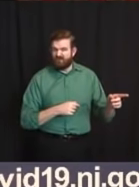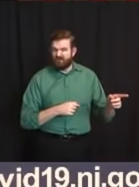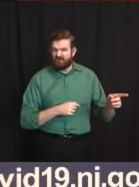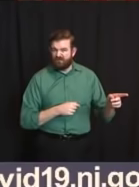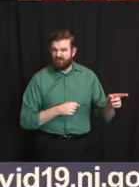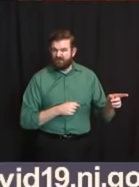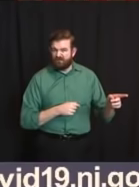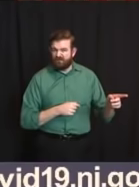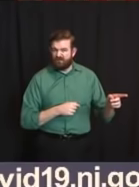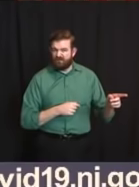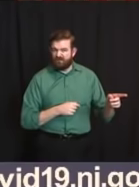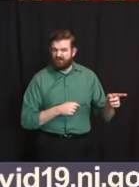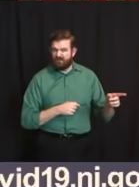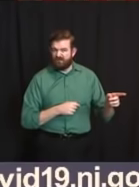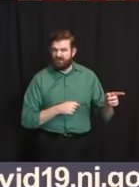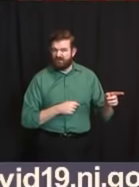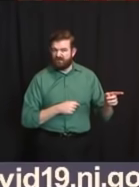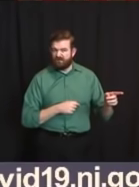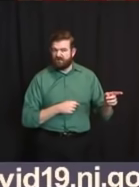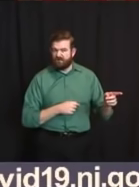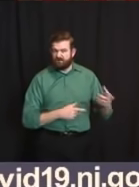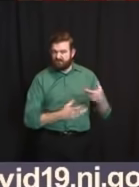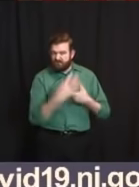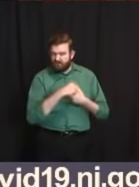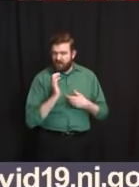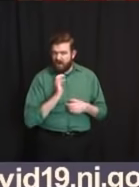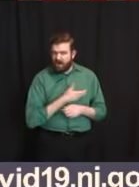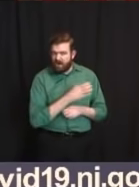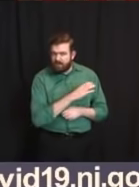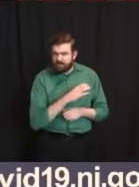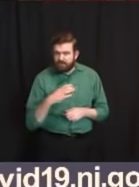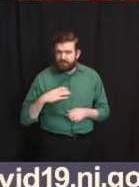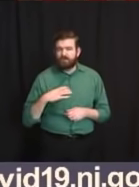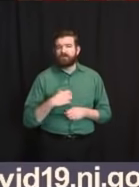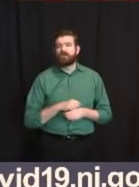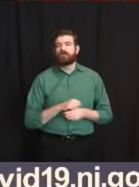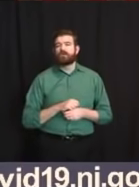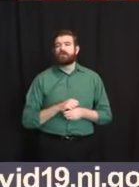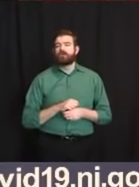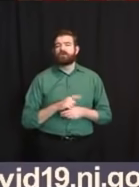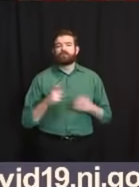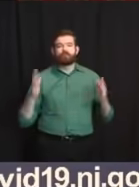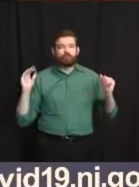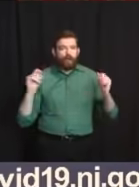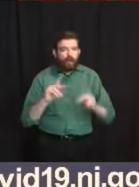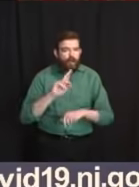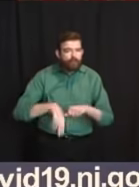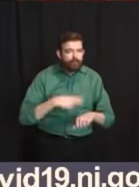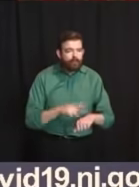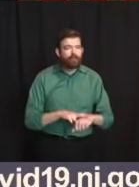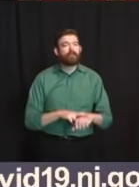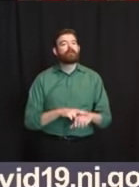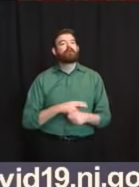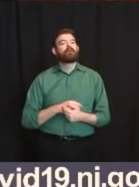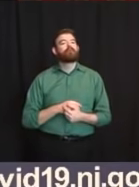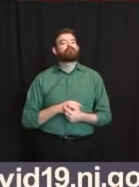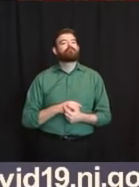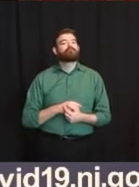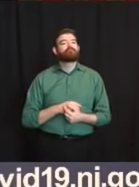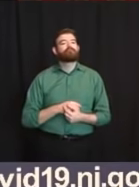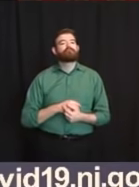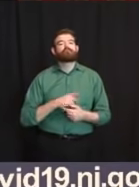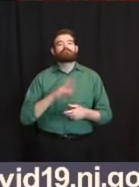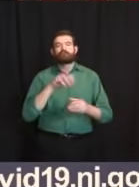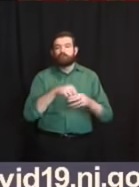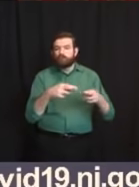on our commission advising us on restart and recovery, and he is one of our 3 regional representatives on the regional council, and he